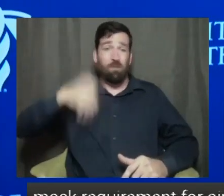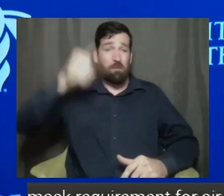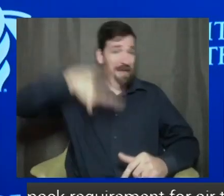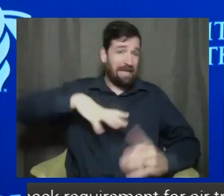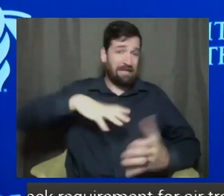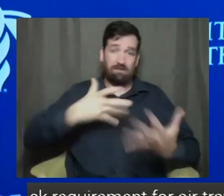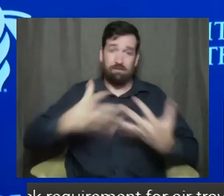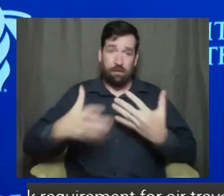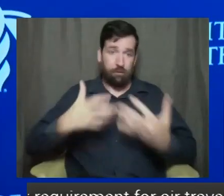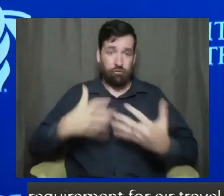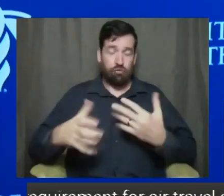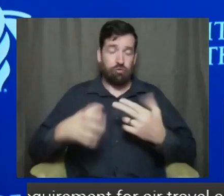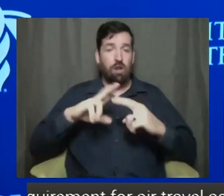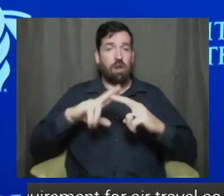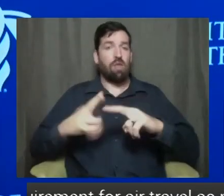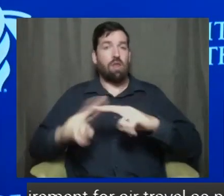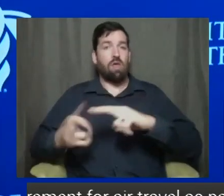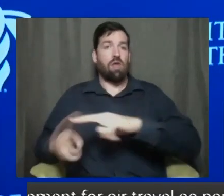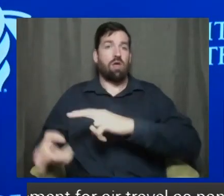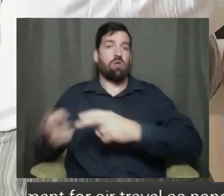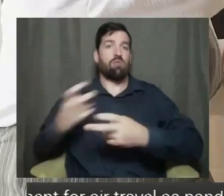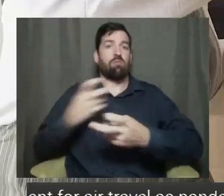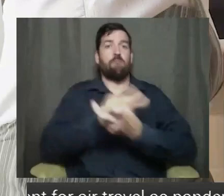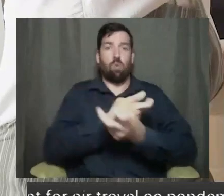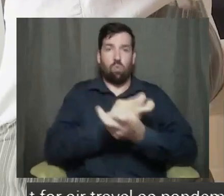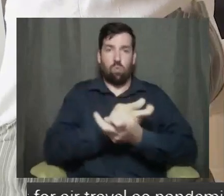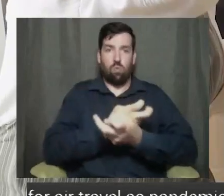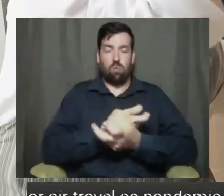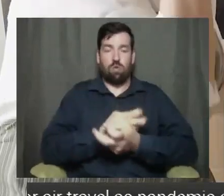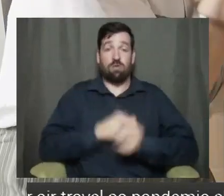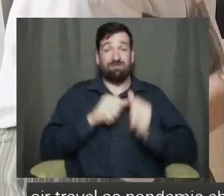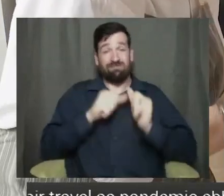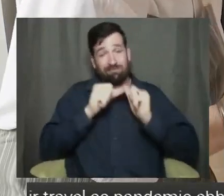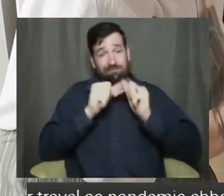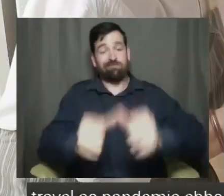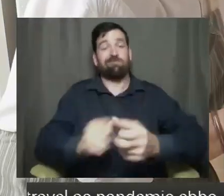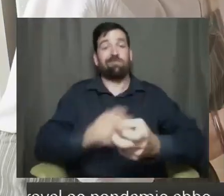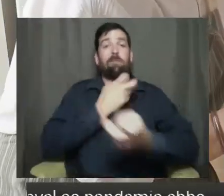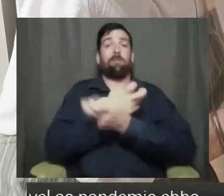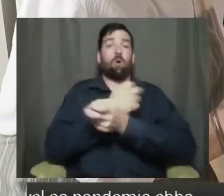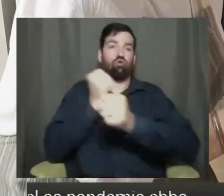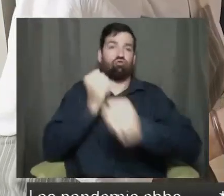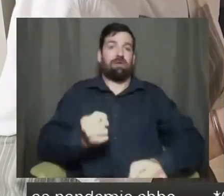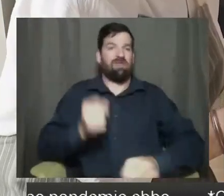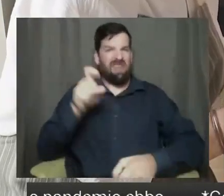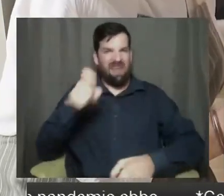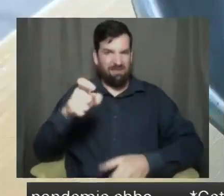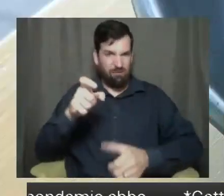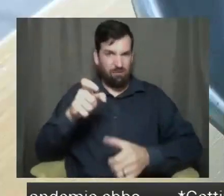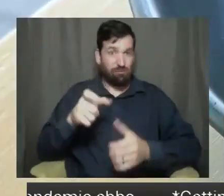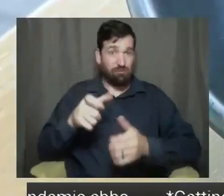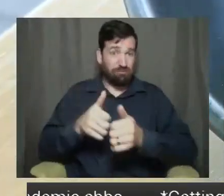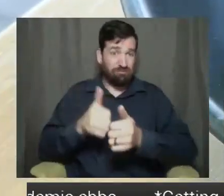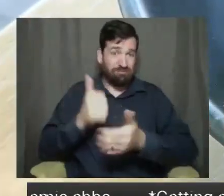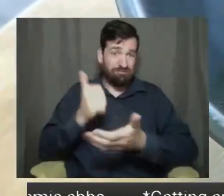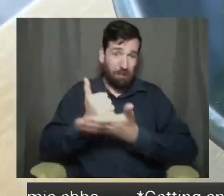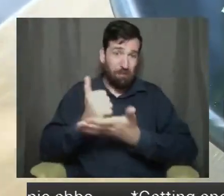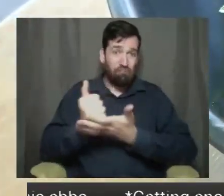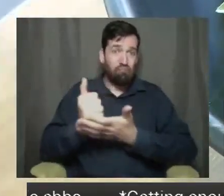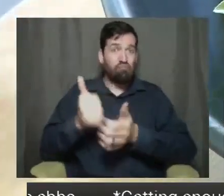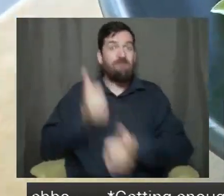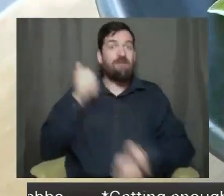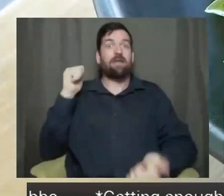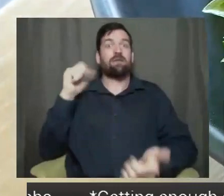to lose bone. You help maintain your bone strength, which you need to keep from breaking a bone when you fall, through